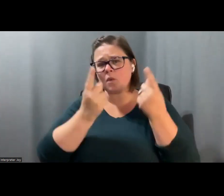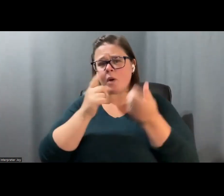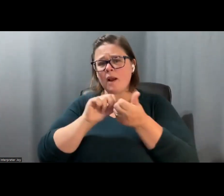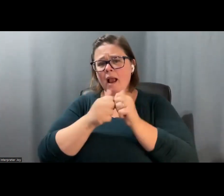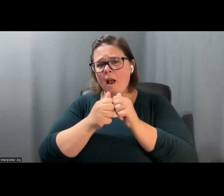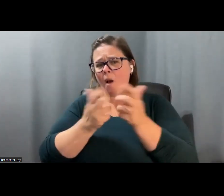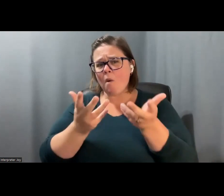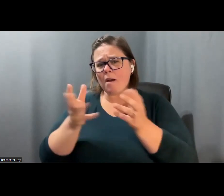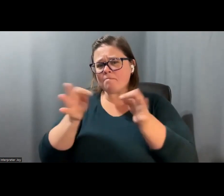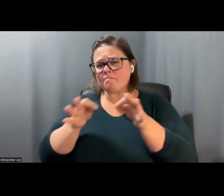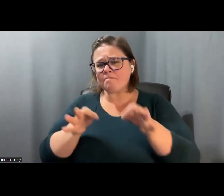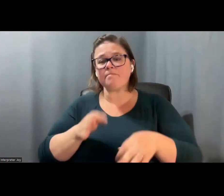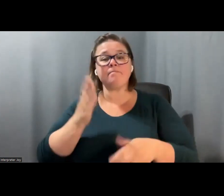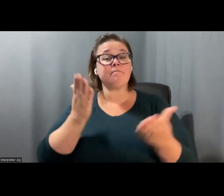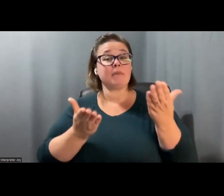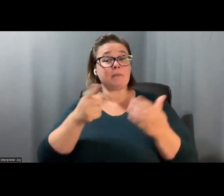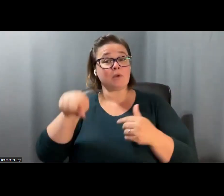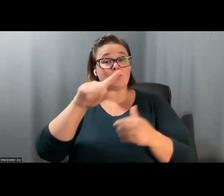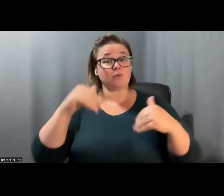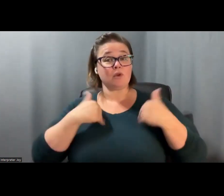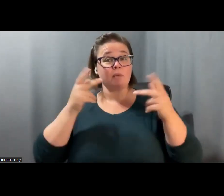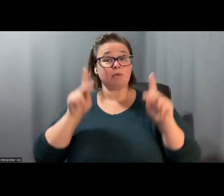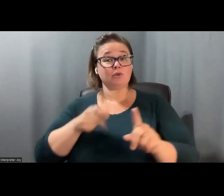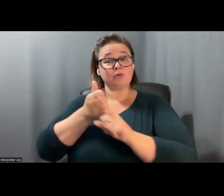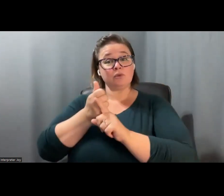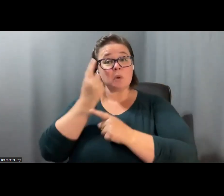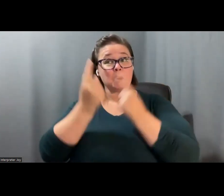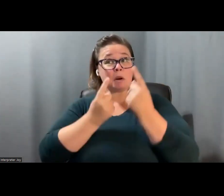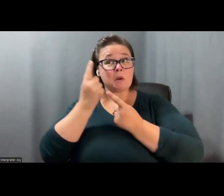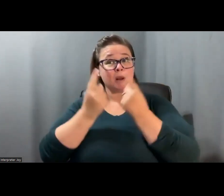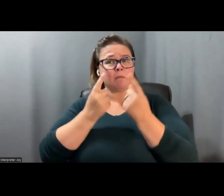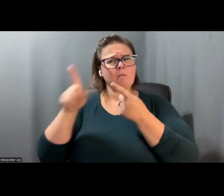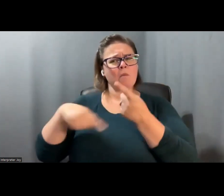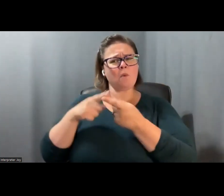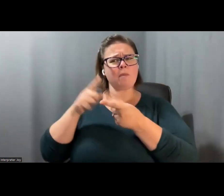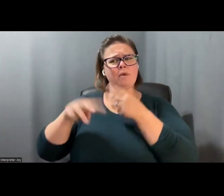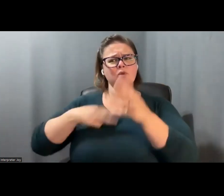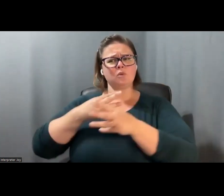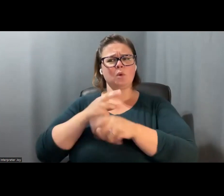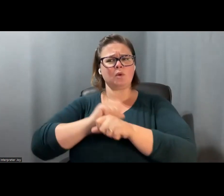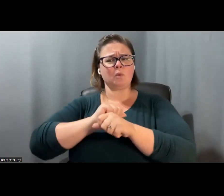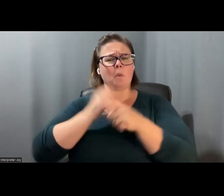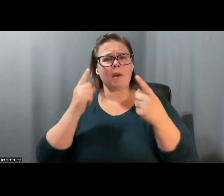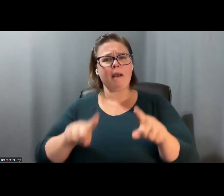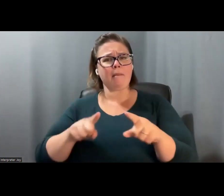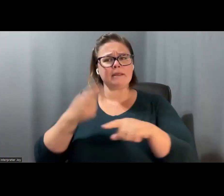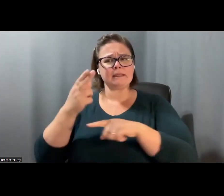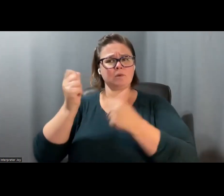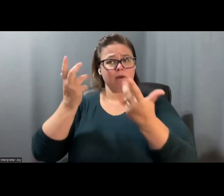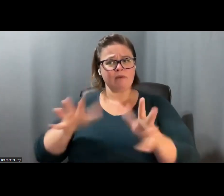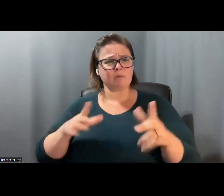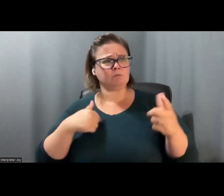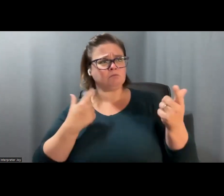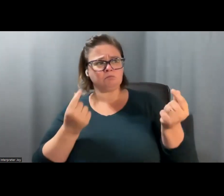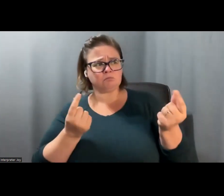you're a young person yourself and you're wondering, what about this world of work? What happens after high school?